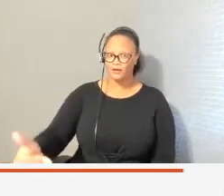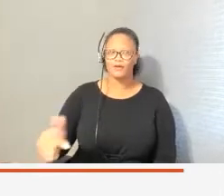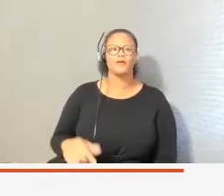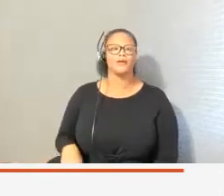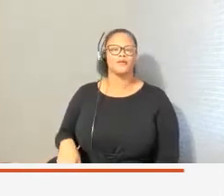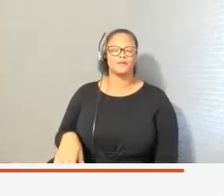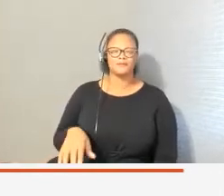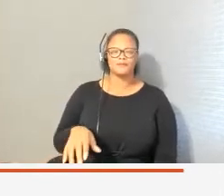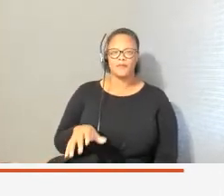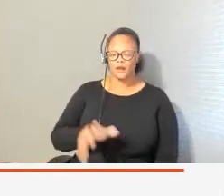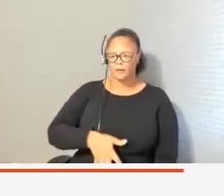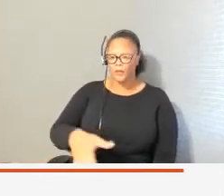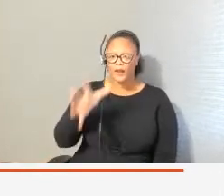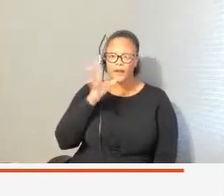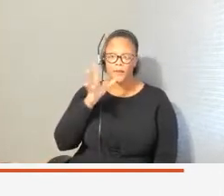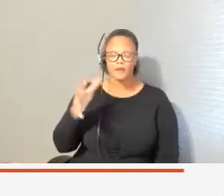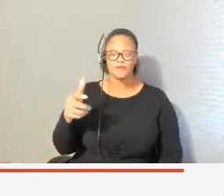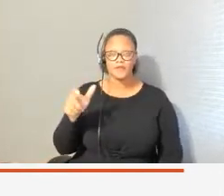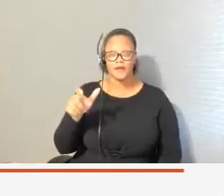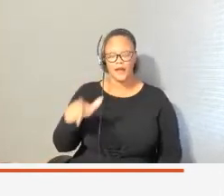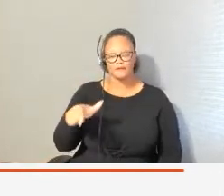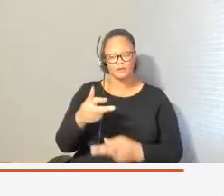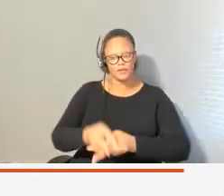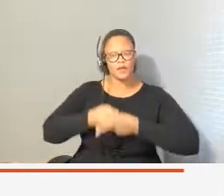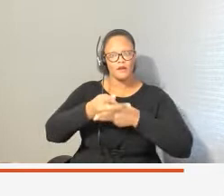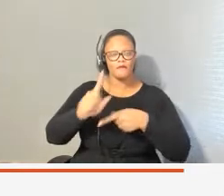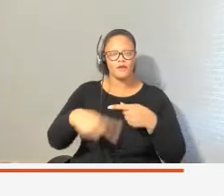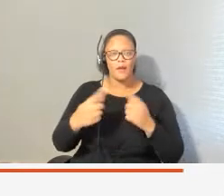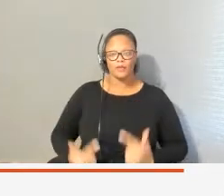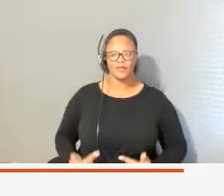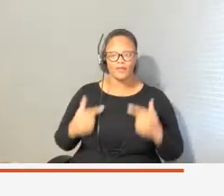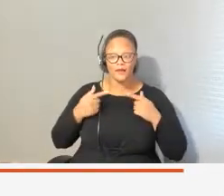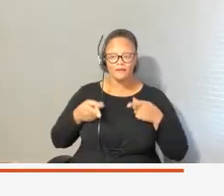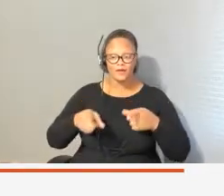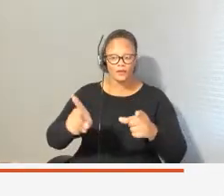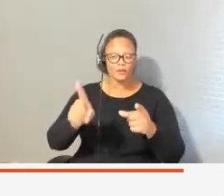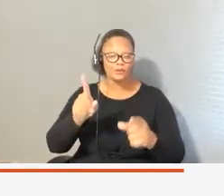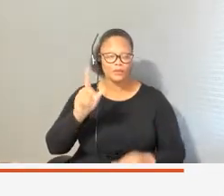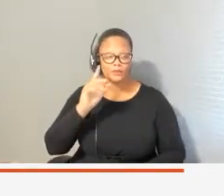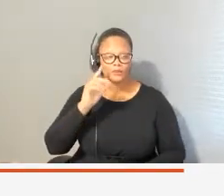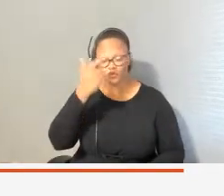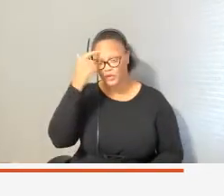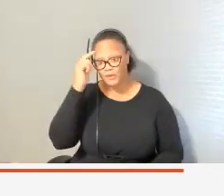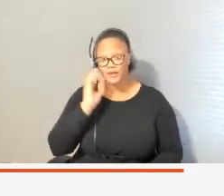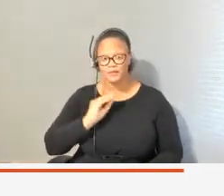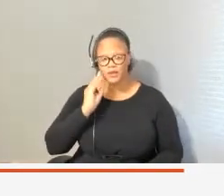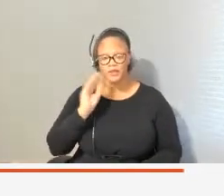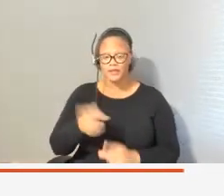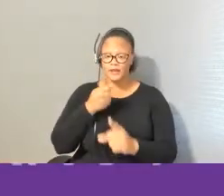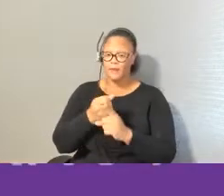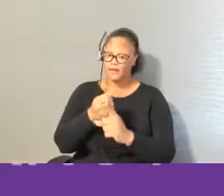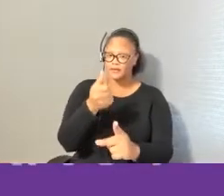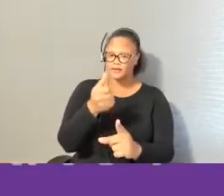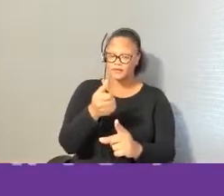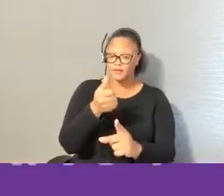before, pregnant mothers have to be careful about living in traumatic experiences because it does impact them, but it also impacts